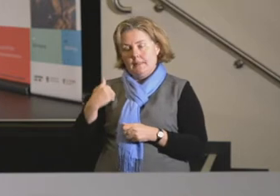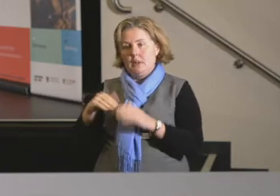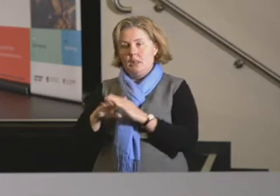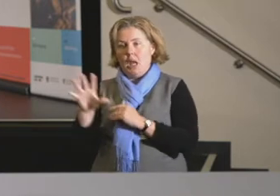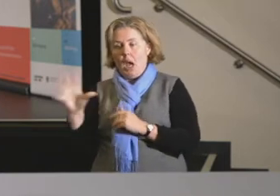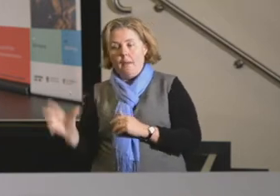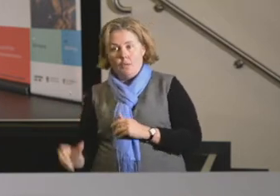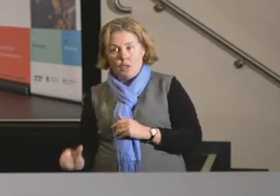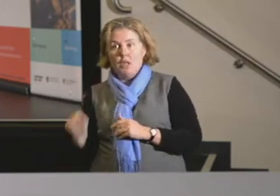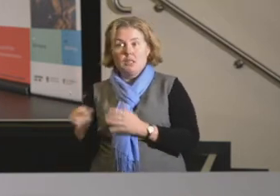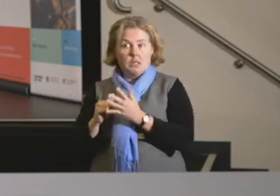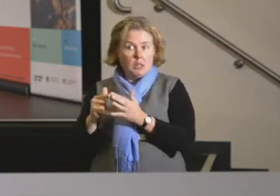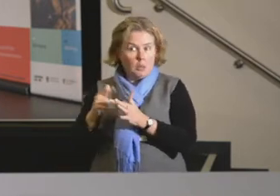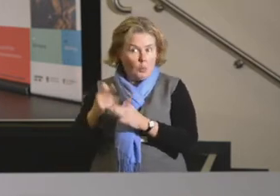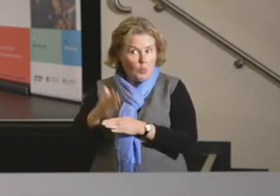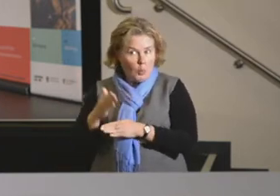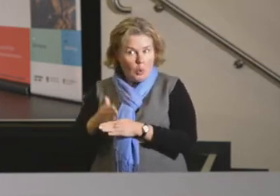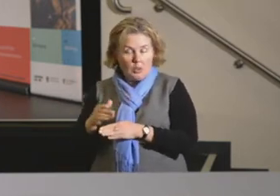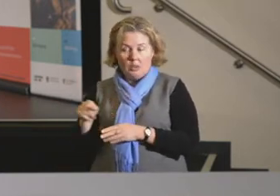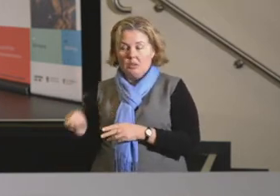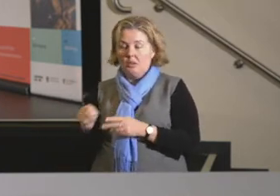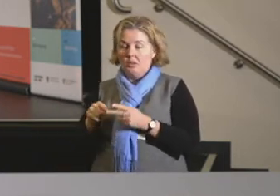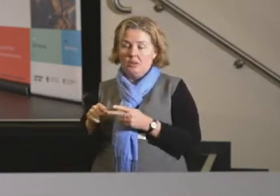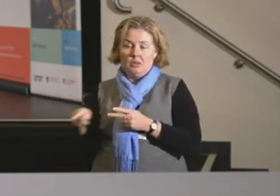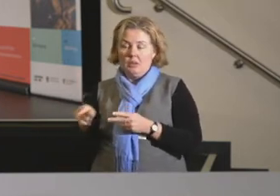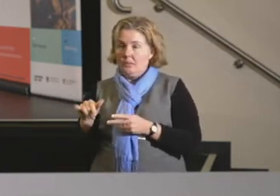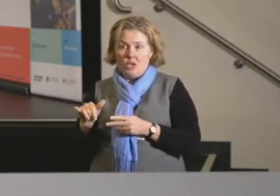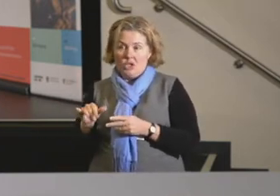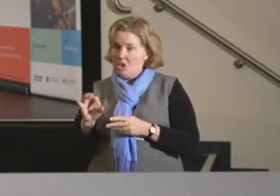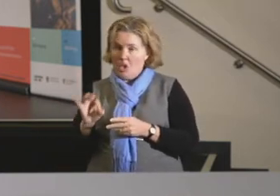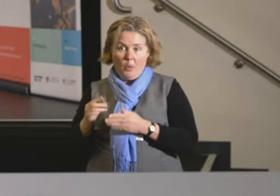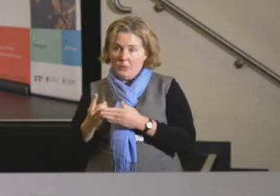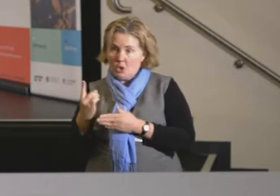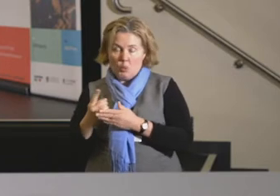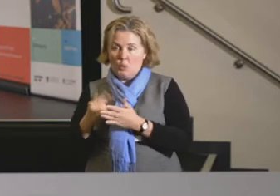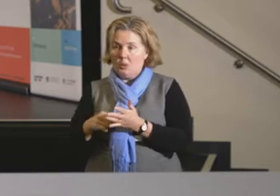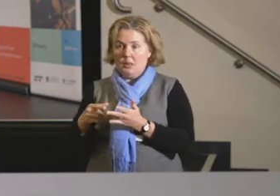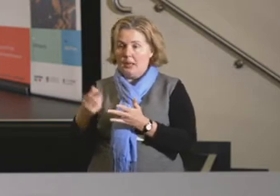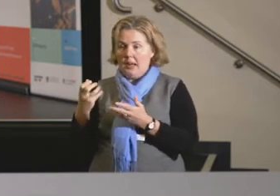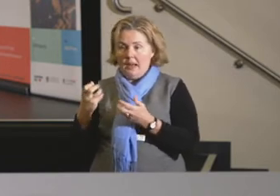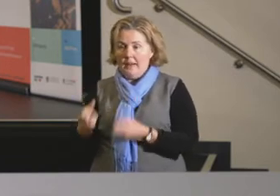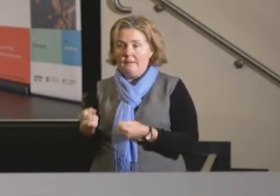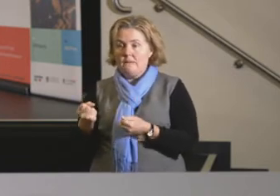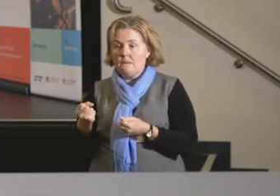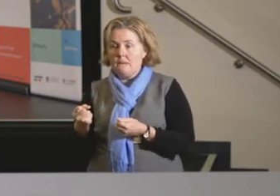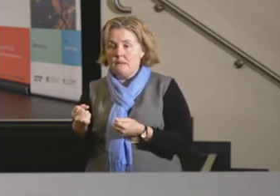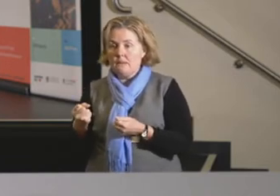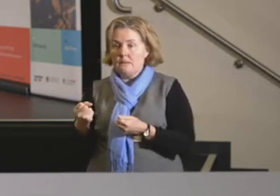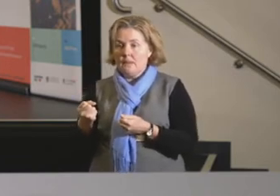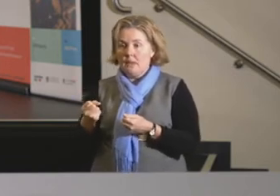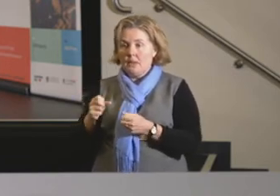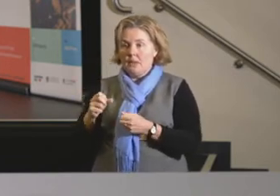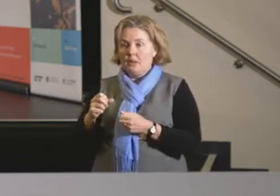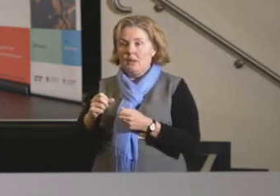about 90%. The chances of you on antiretroviral therapy, reasonably low. There's a reason, the pretty high rate of